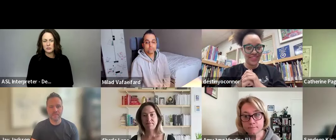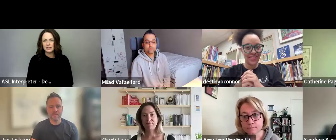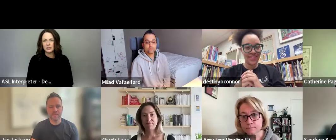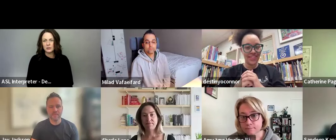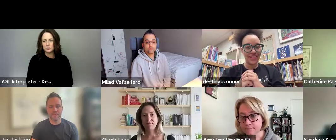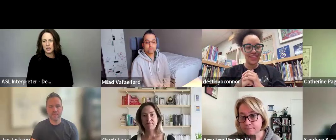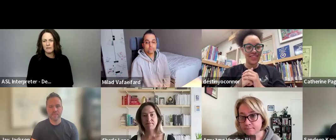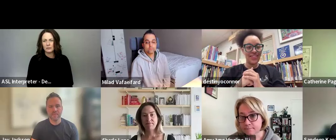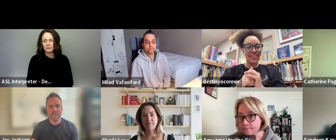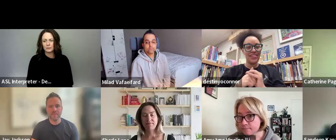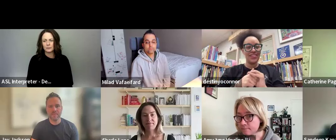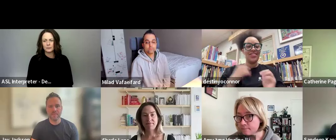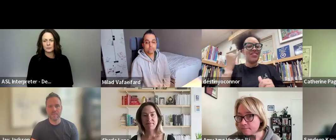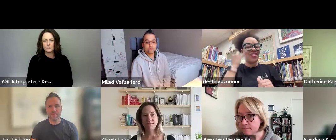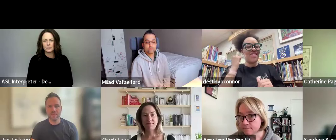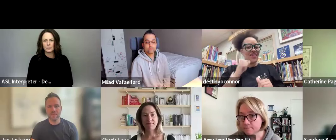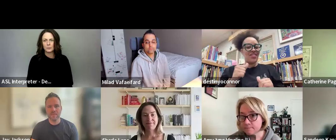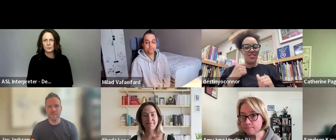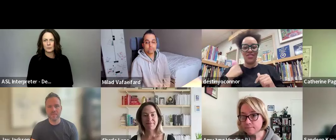Travis, would you like to introduce yourself?